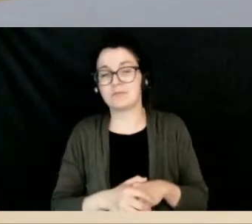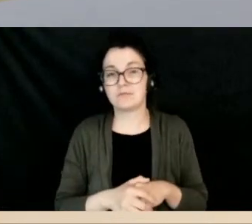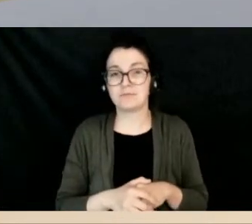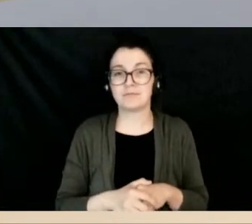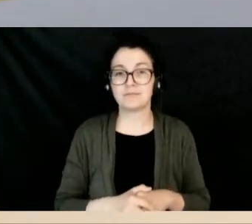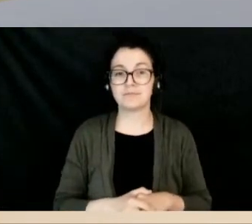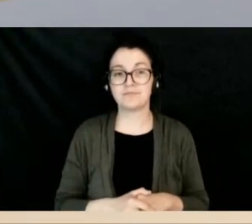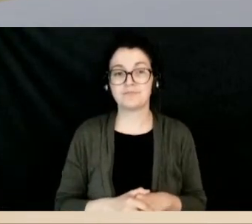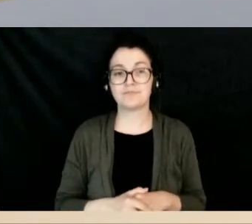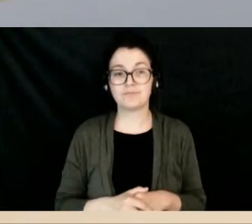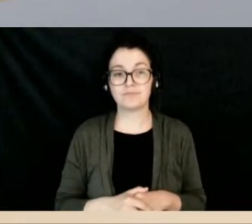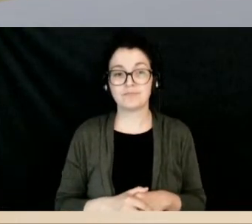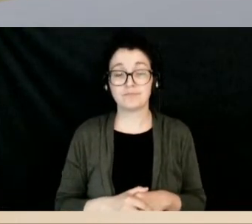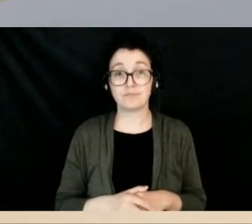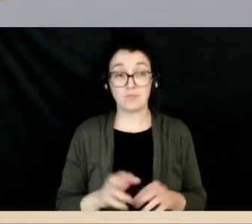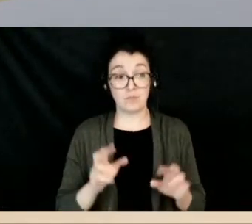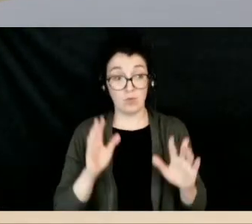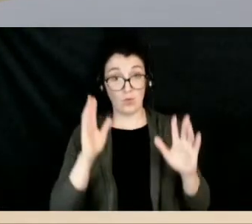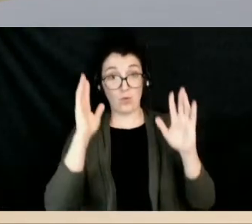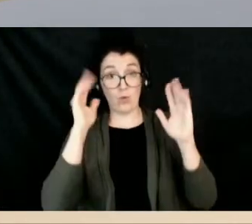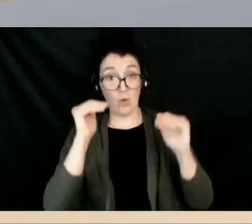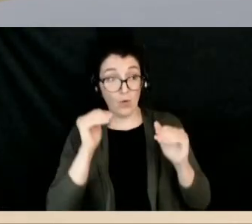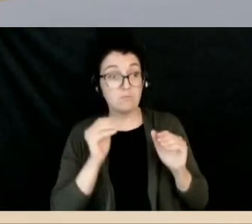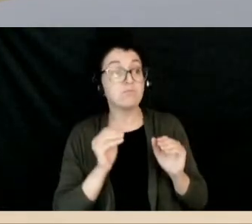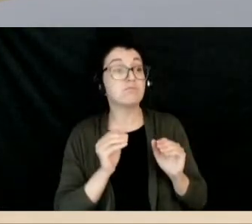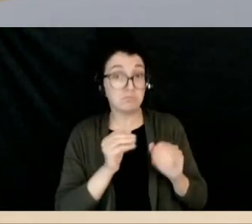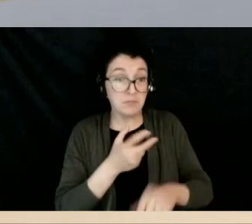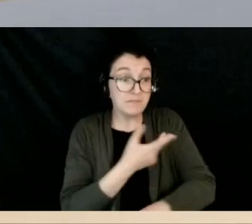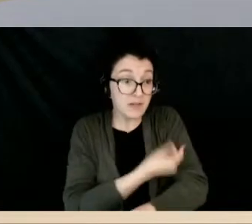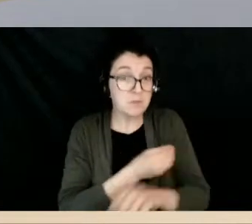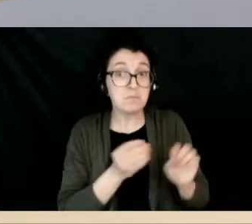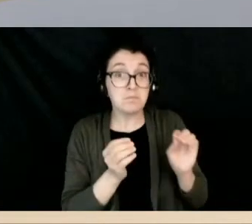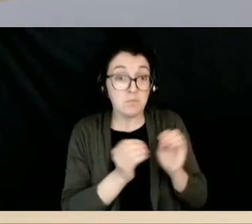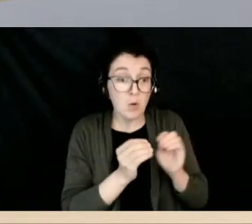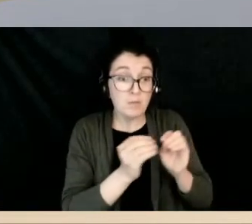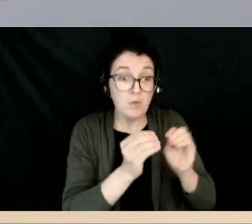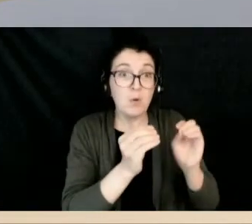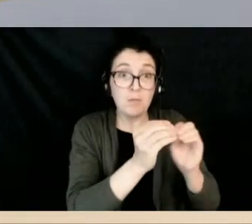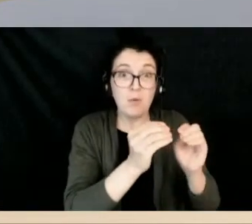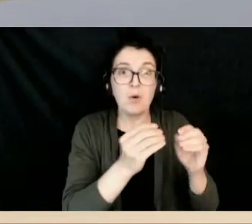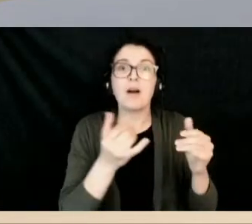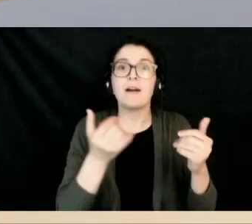as more people are immunized, we will ease out of this pandemic safely.